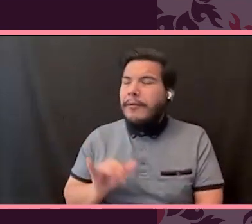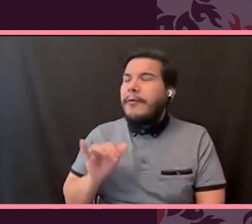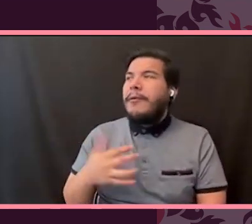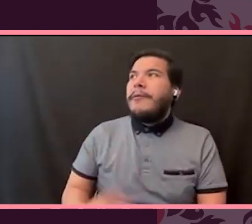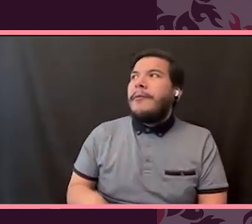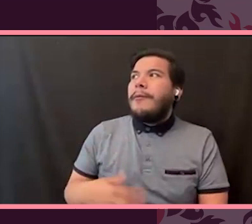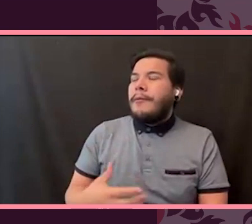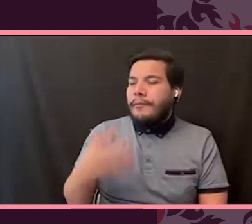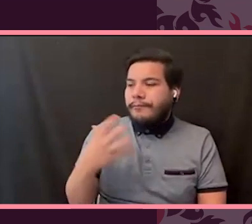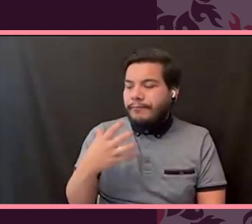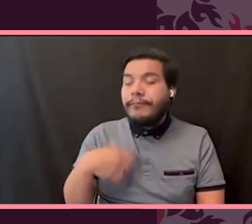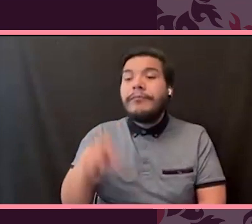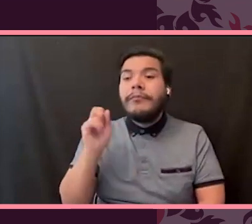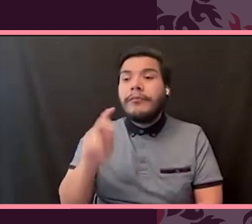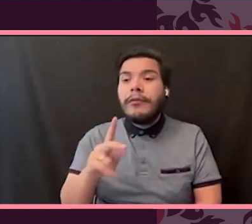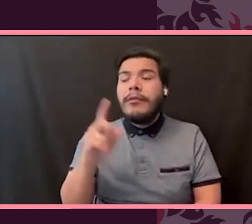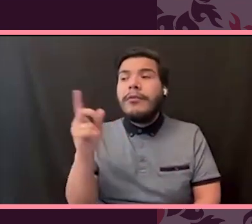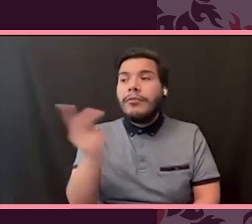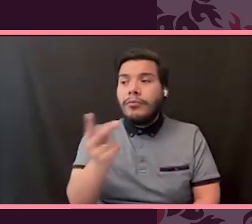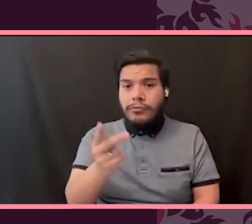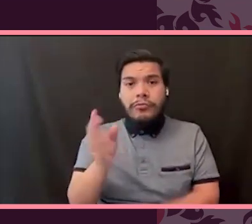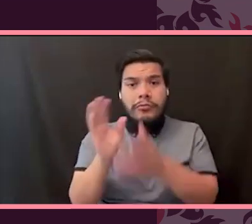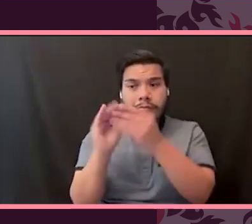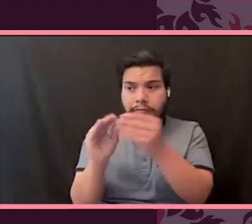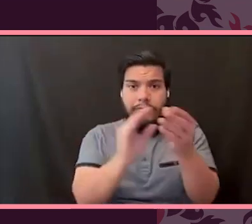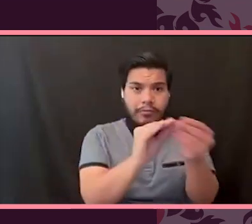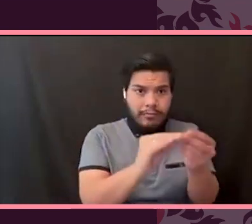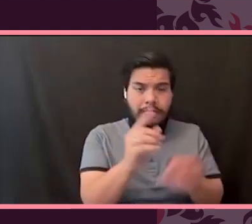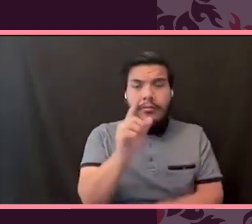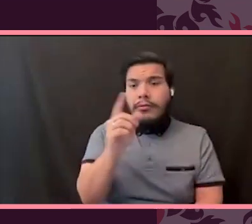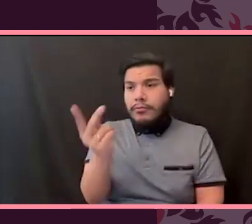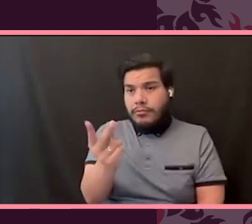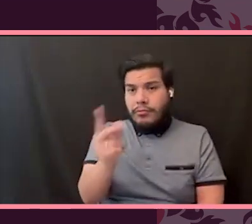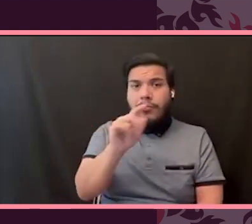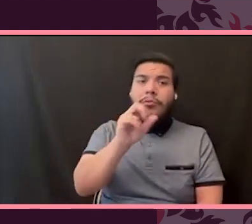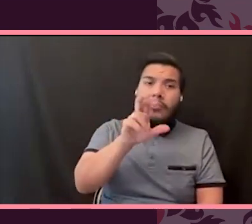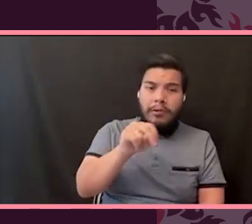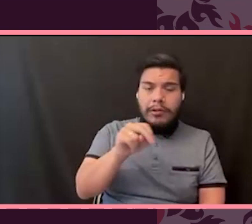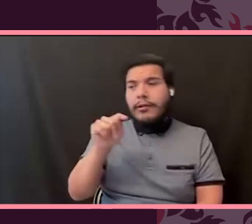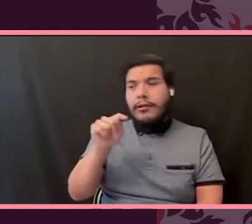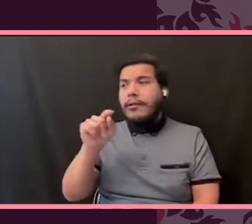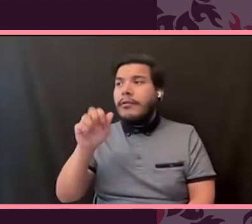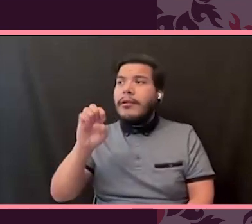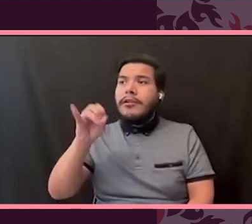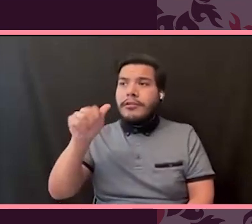So as you two are saying that, Toren and Taejas, it's like,